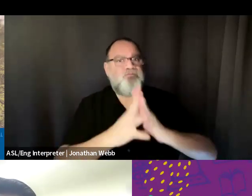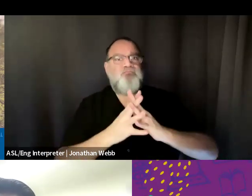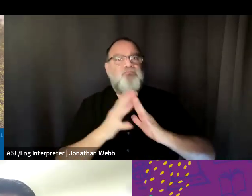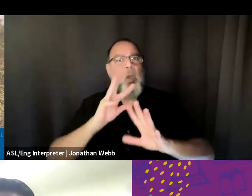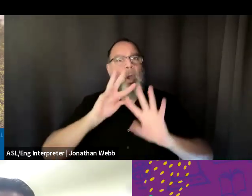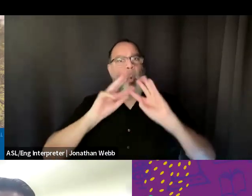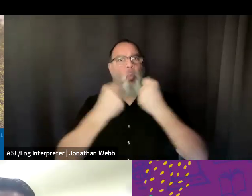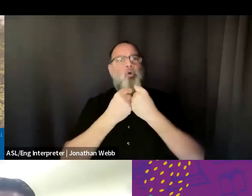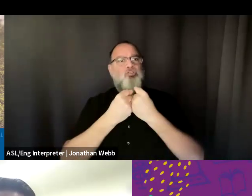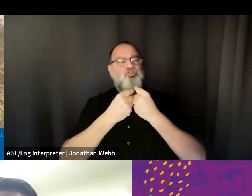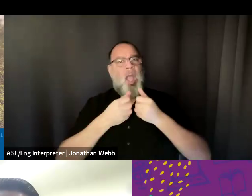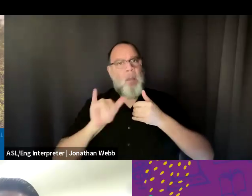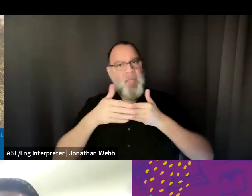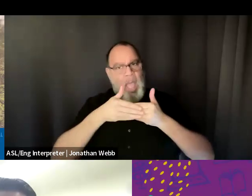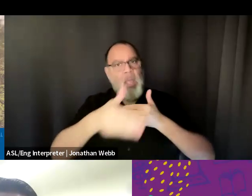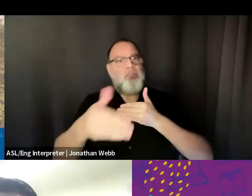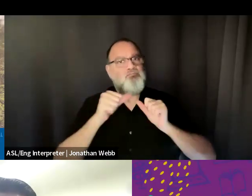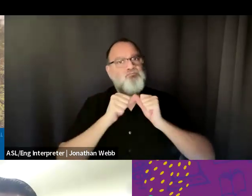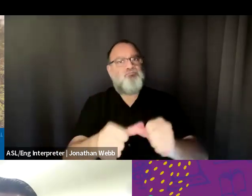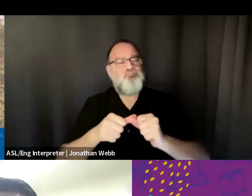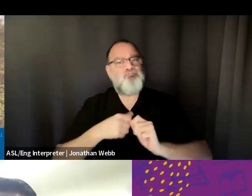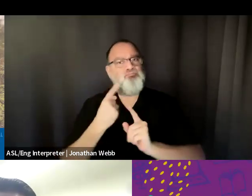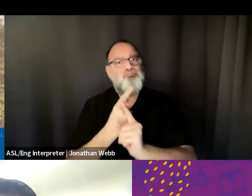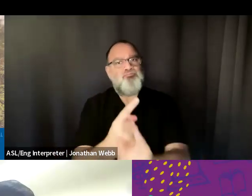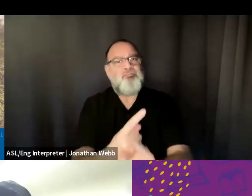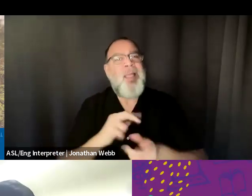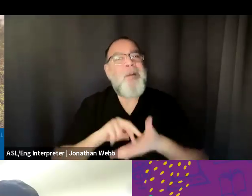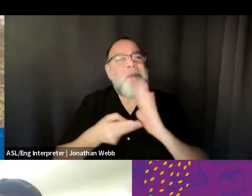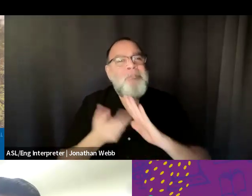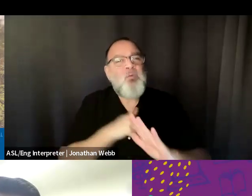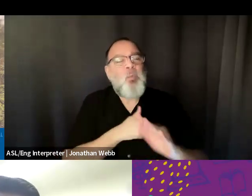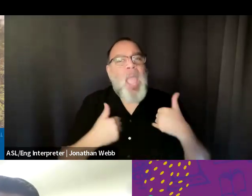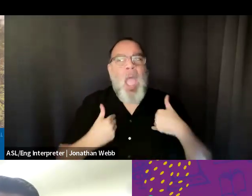where we can have consistent